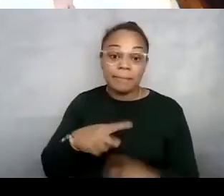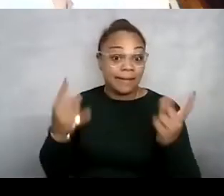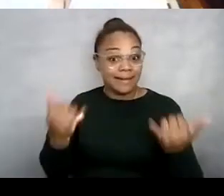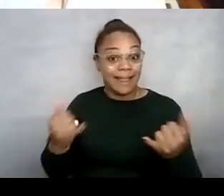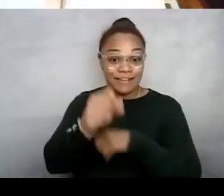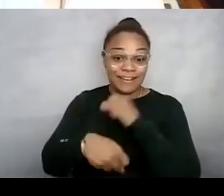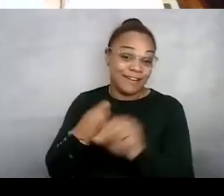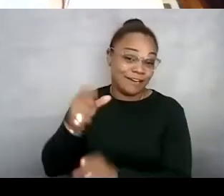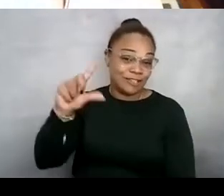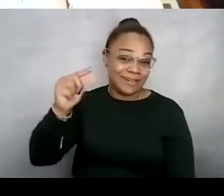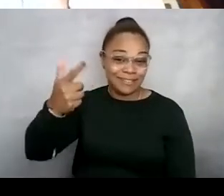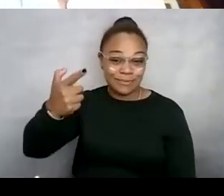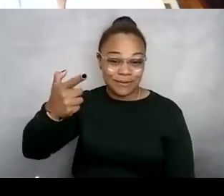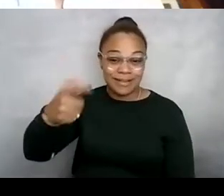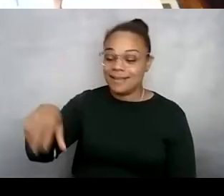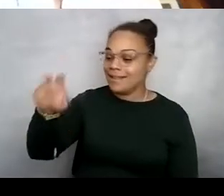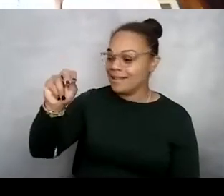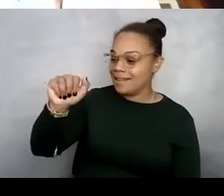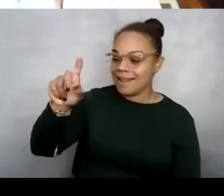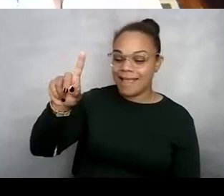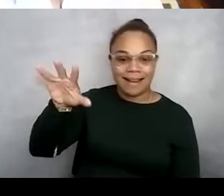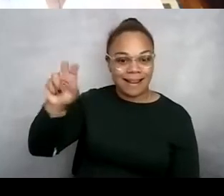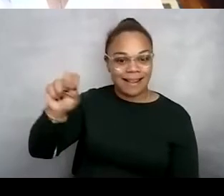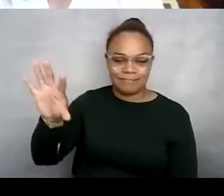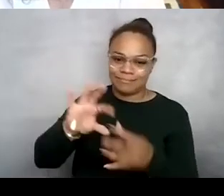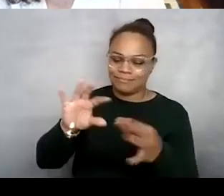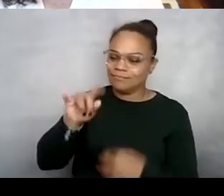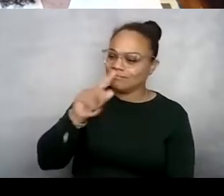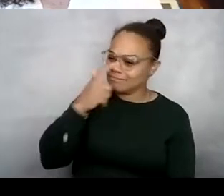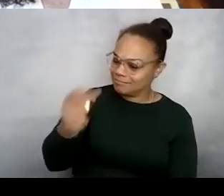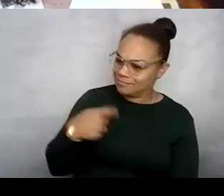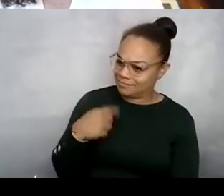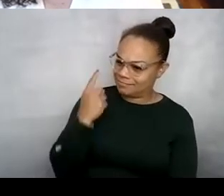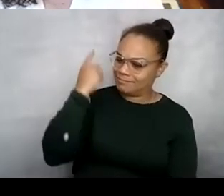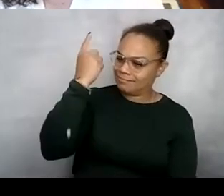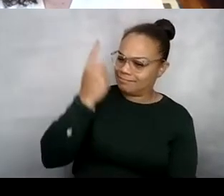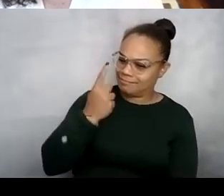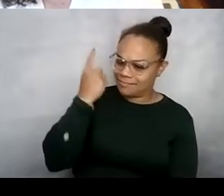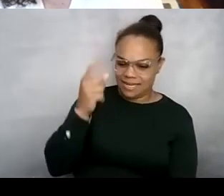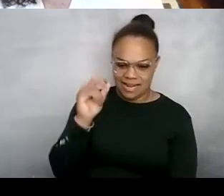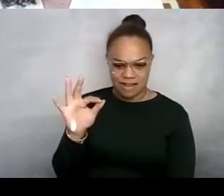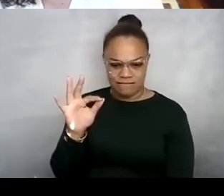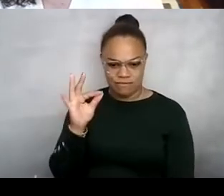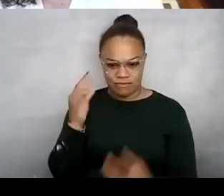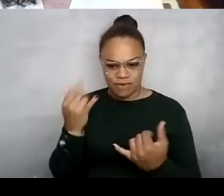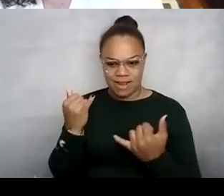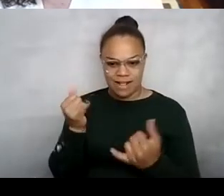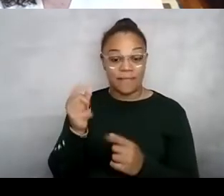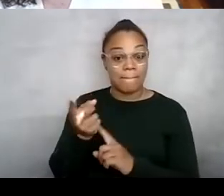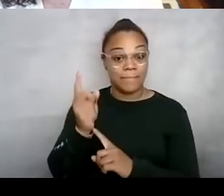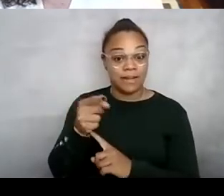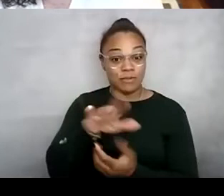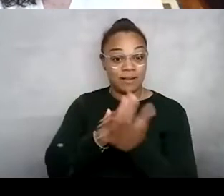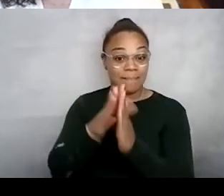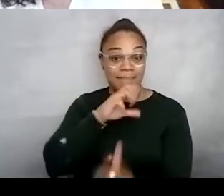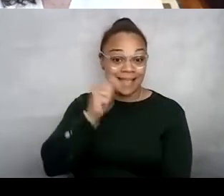said something interesting. And I just wonder if we're at a moment that we should have, the minute you turn 18, you're automatically registered to vote.